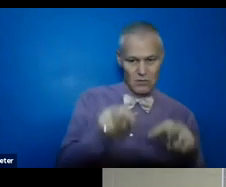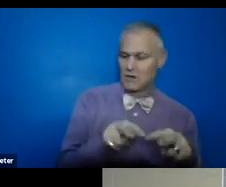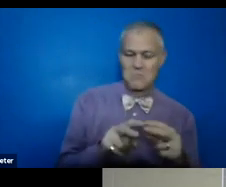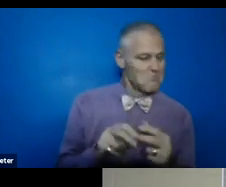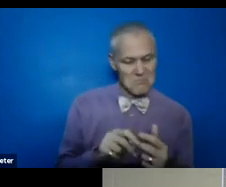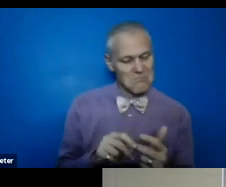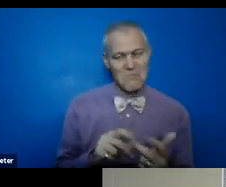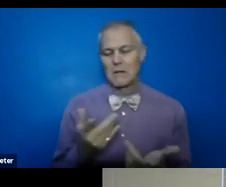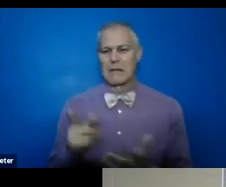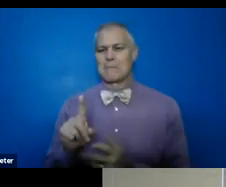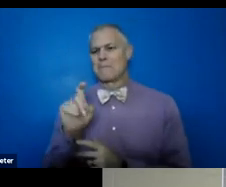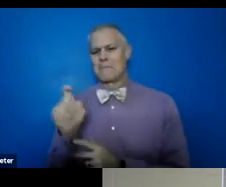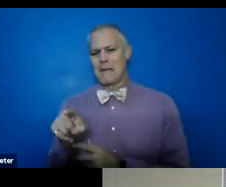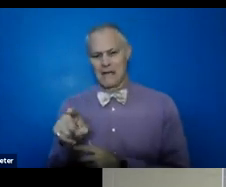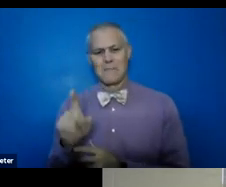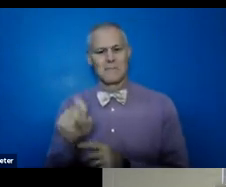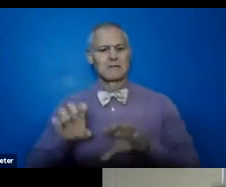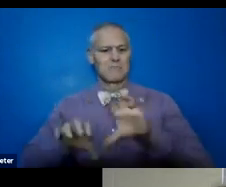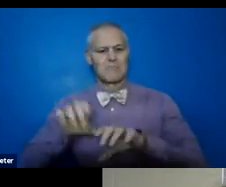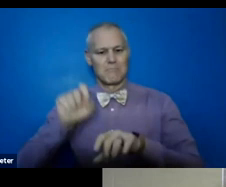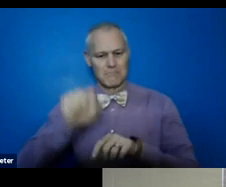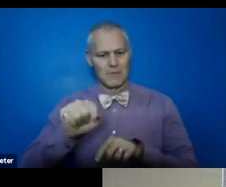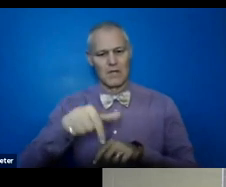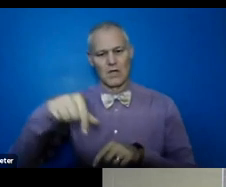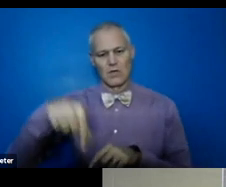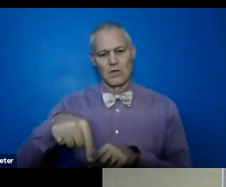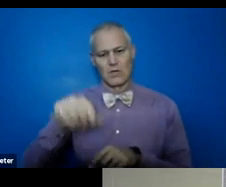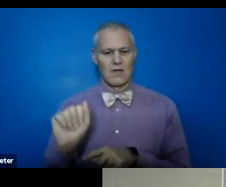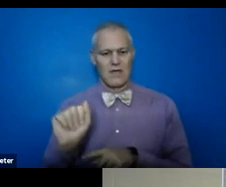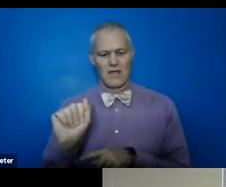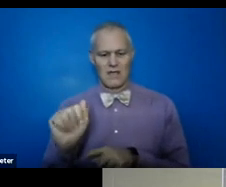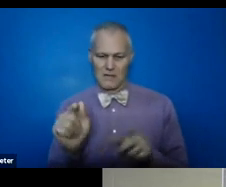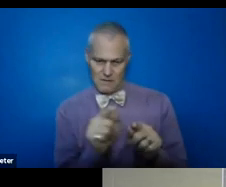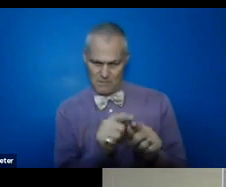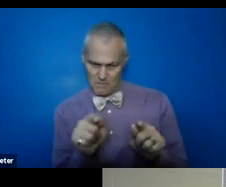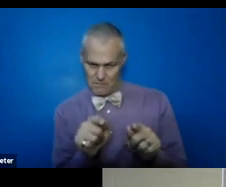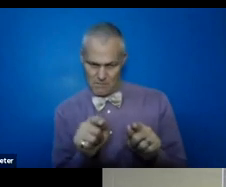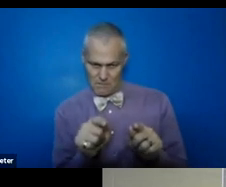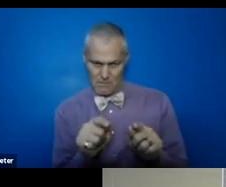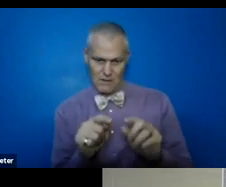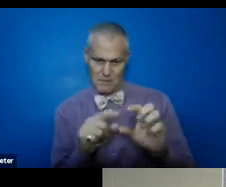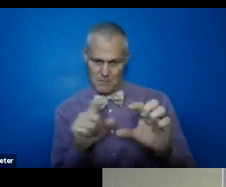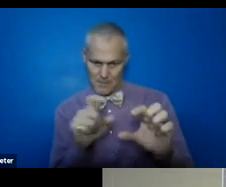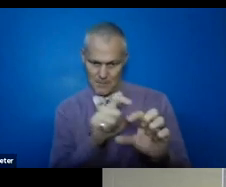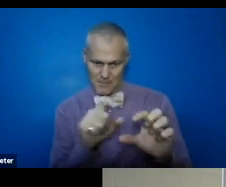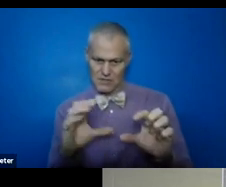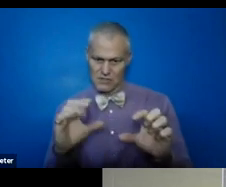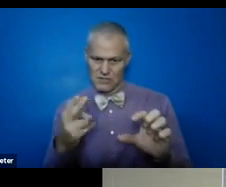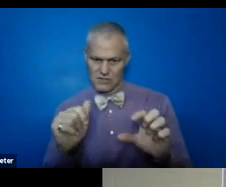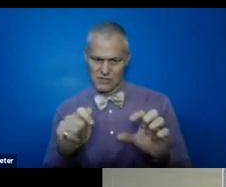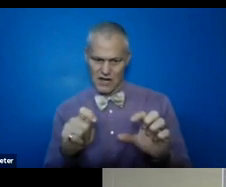if you have questions, you must post them to the Q&A, which is that little Q&A icon at the bottom of the screen, if you would like me to see